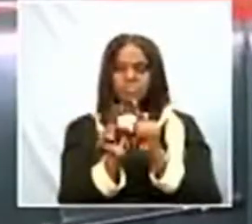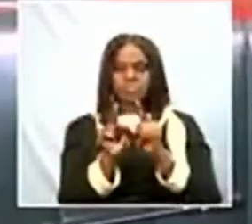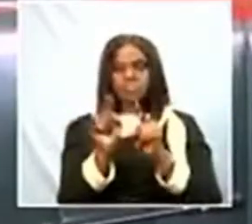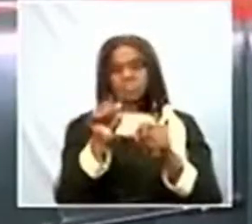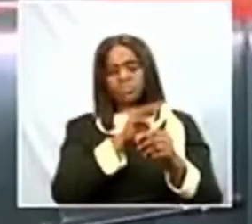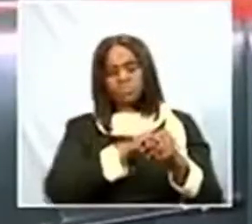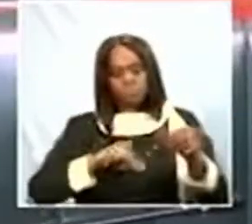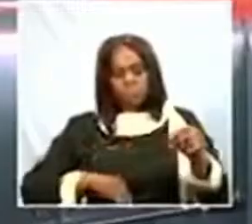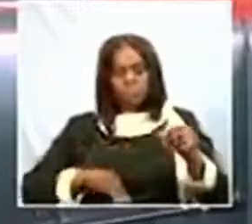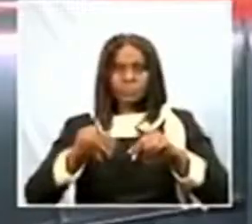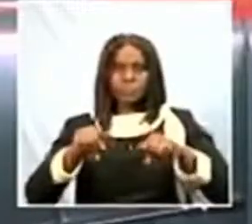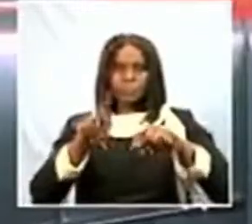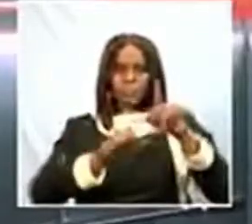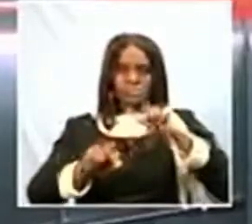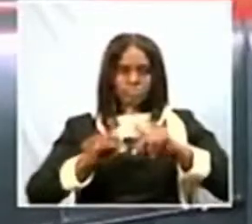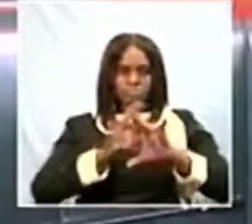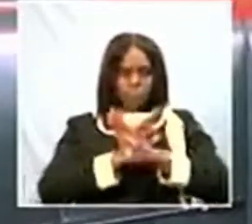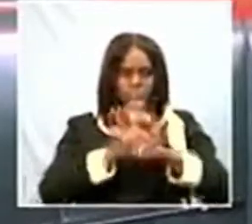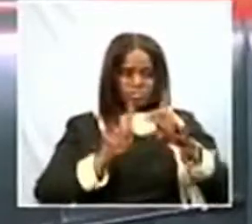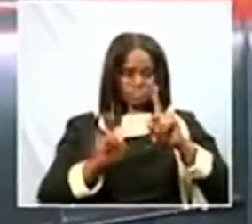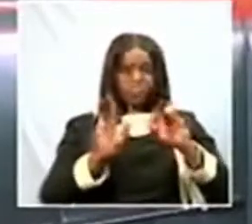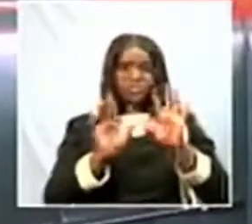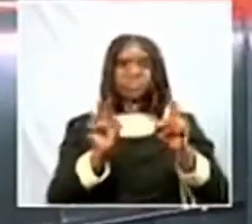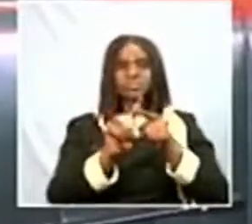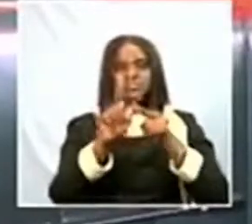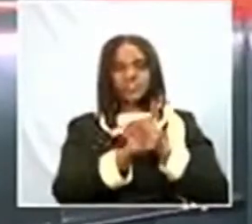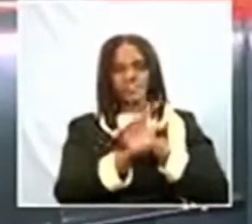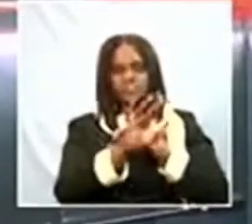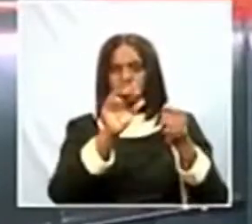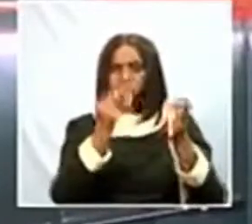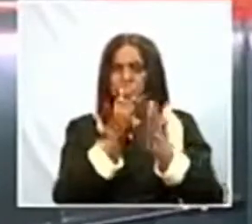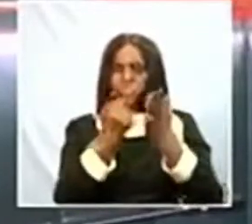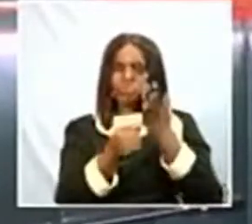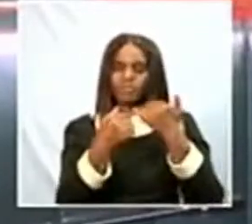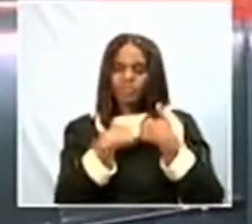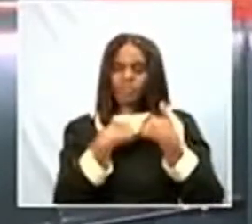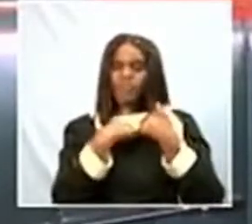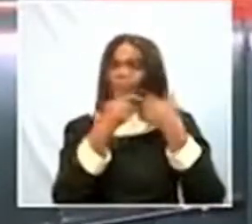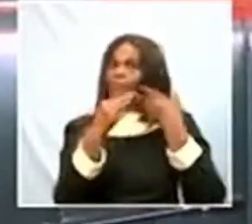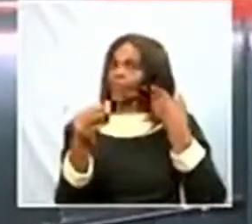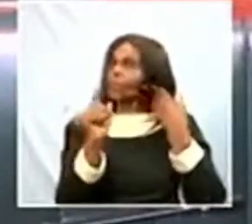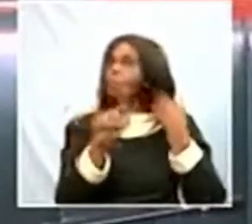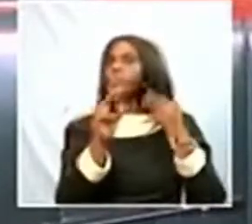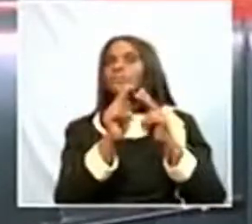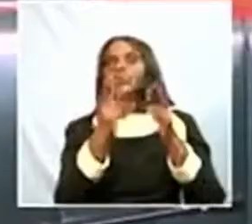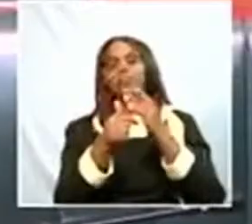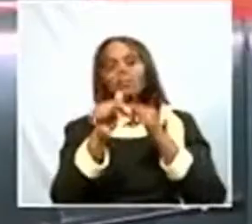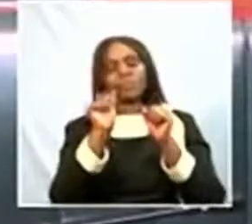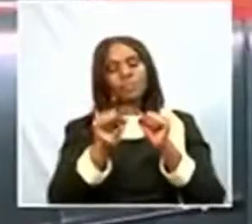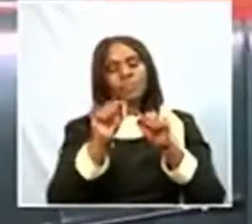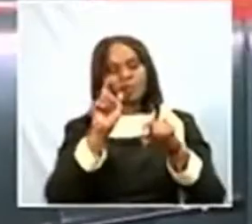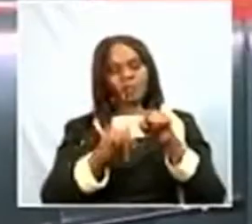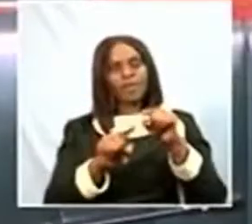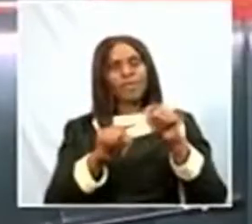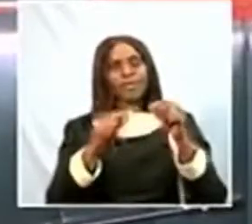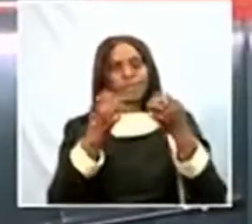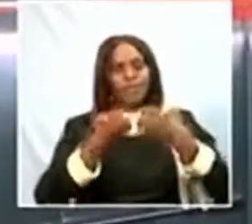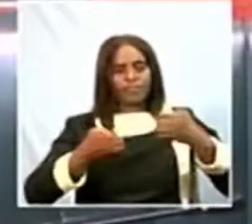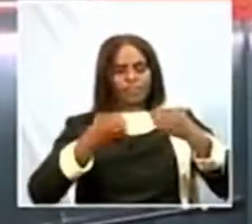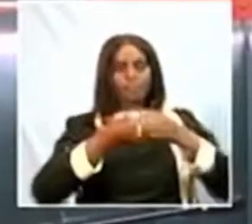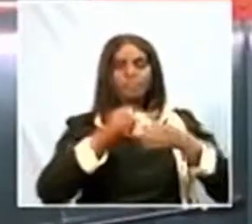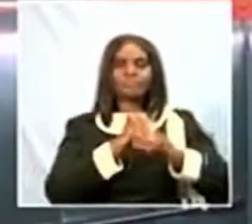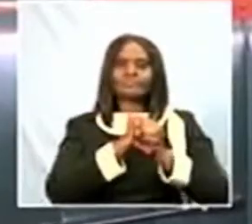members of Zambia, the citizens of Zambia, to use biodegradable materials so that they cannot pollute our